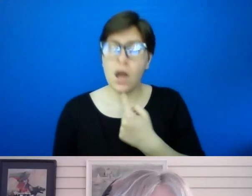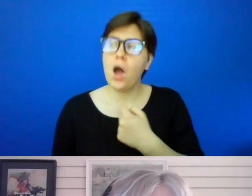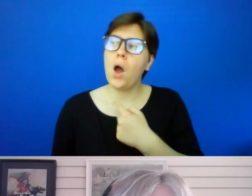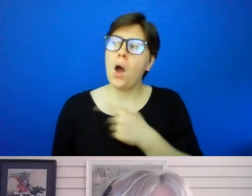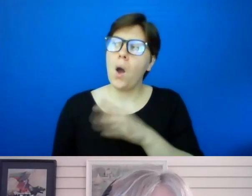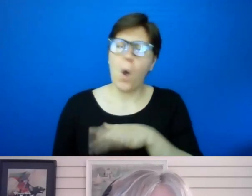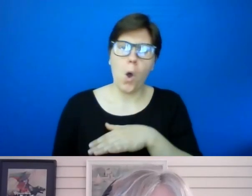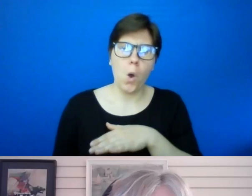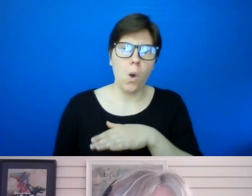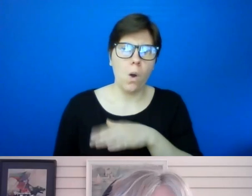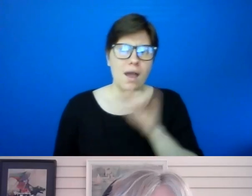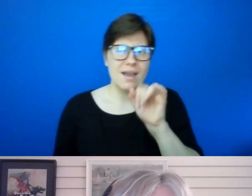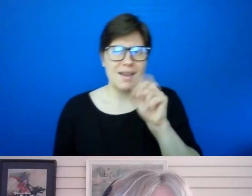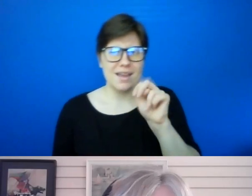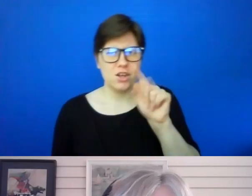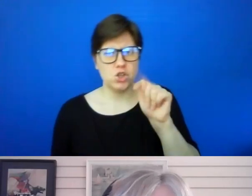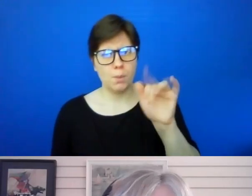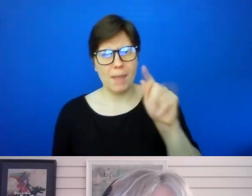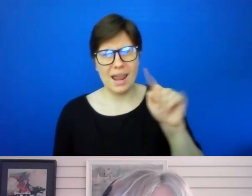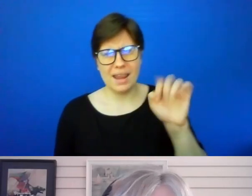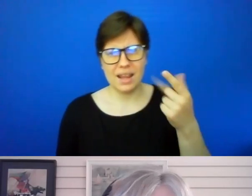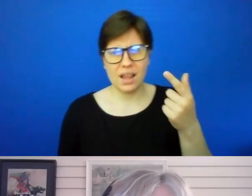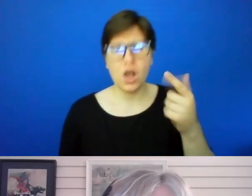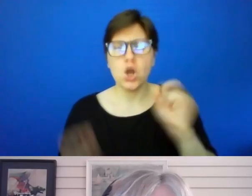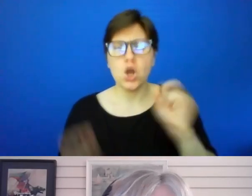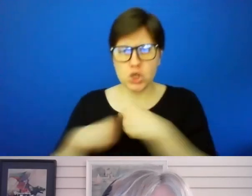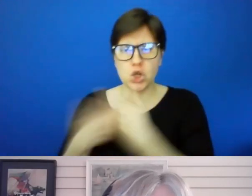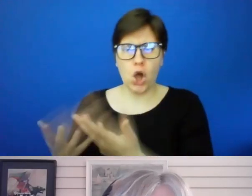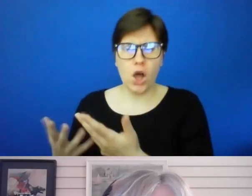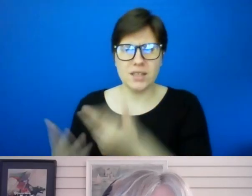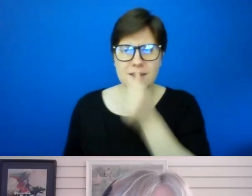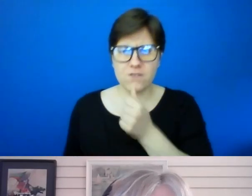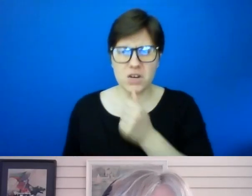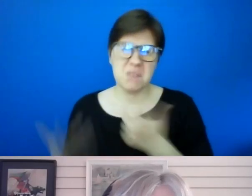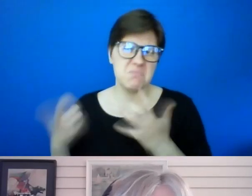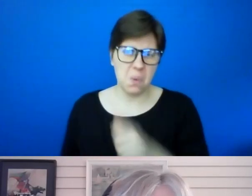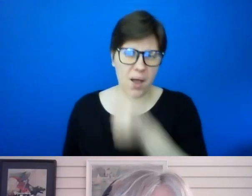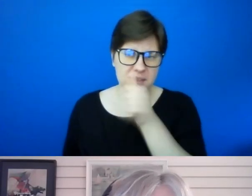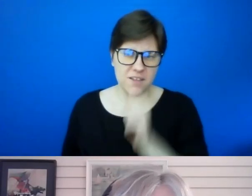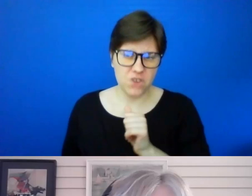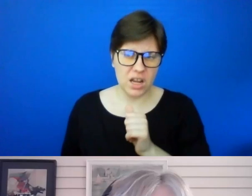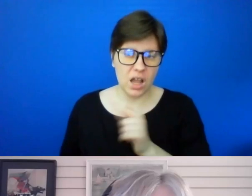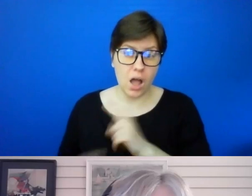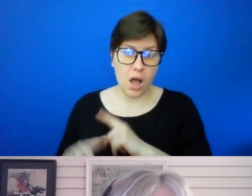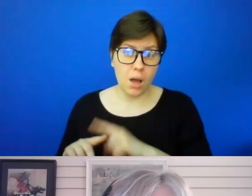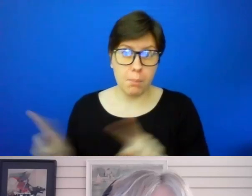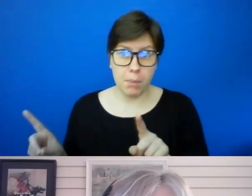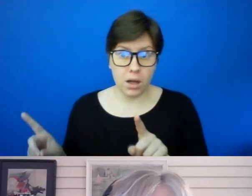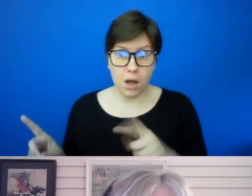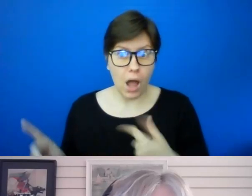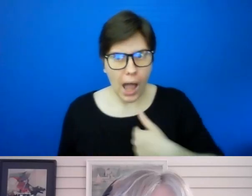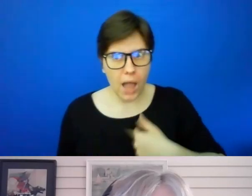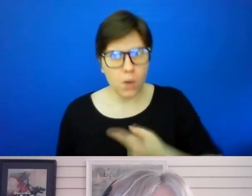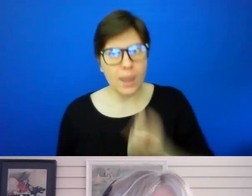intubating someone could cause suffering, and no one wants suffering. But I was intubated 3 times.